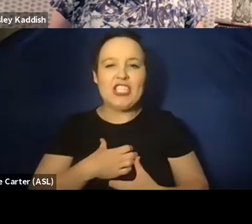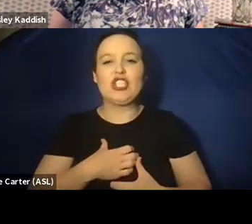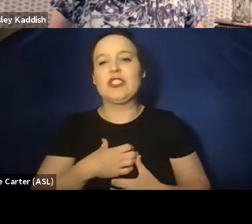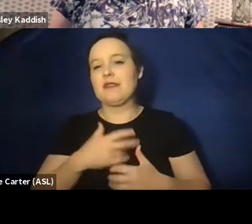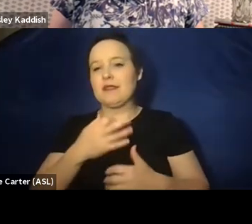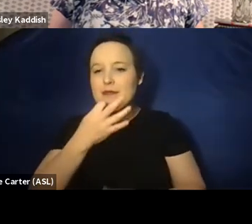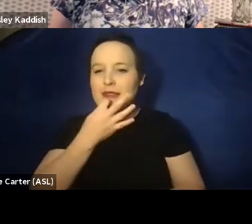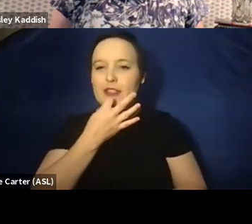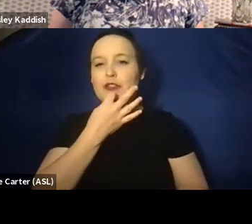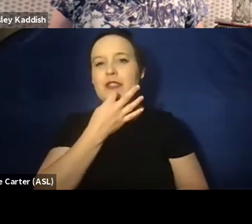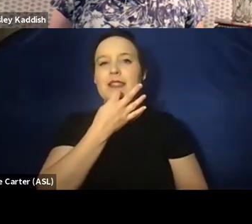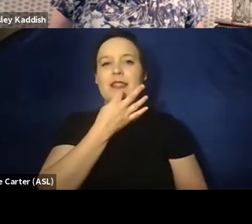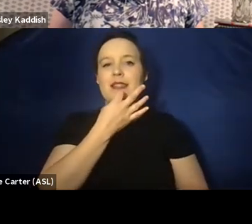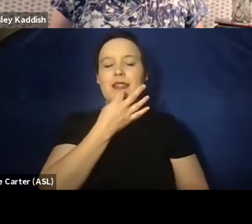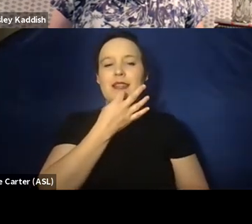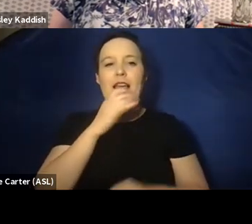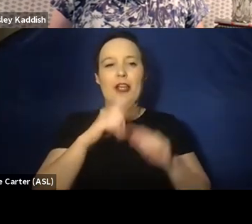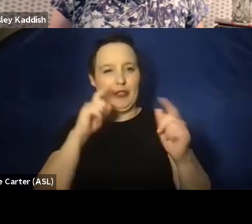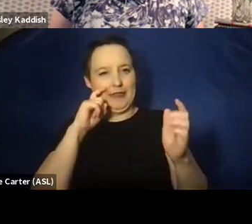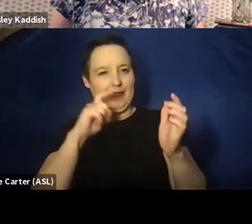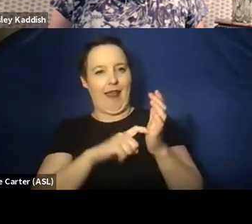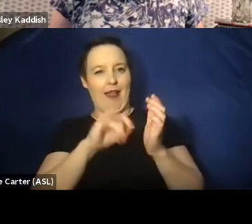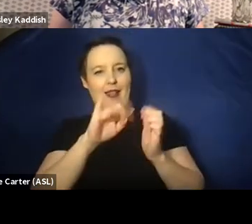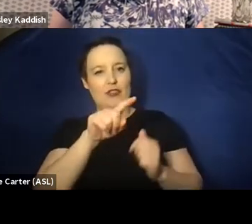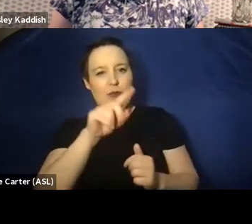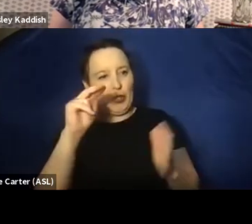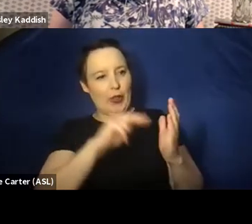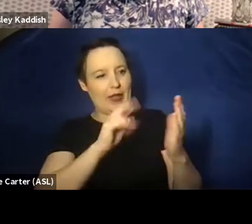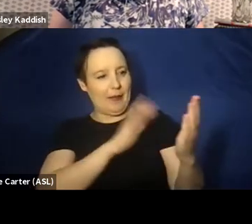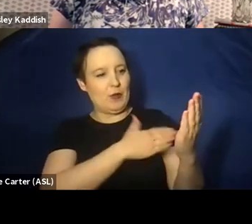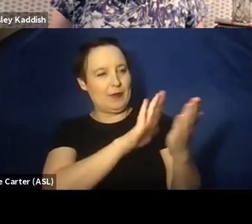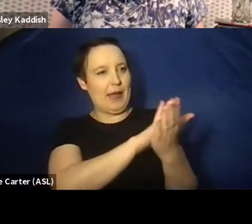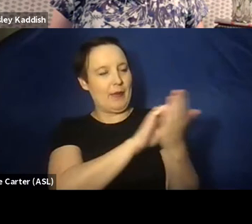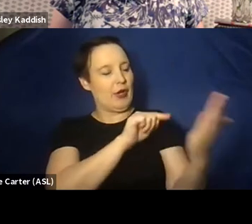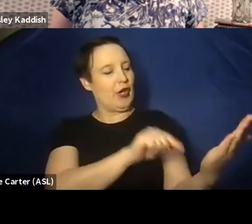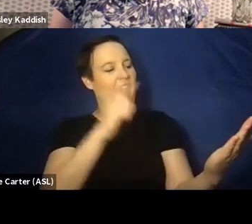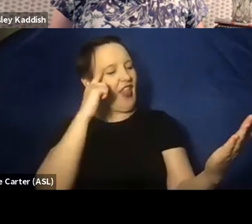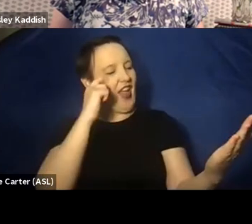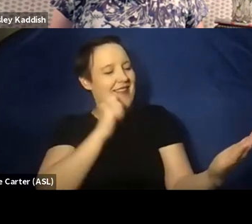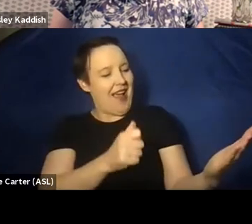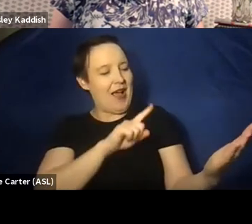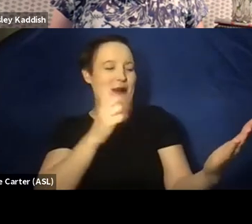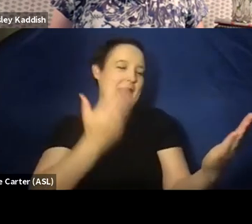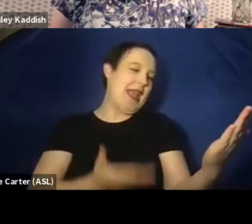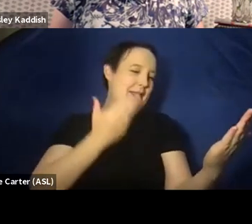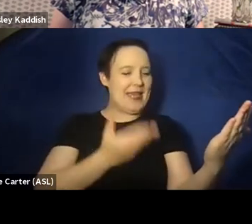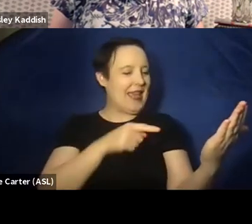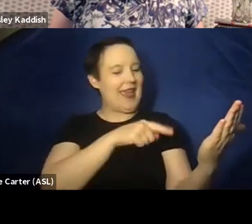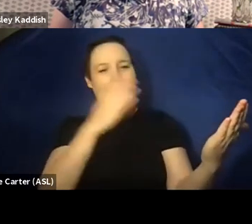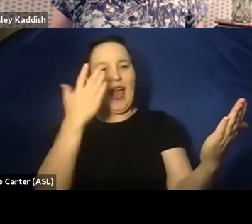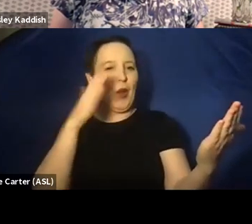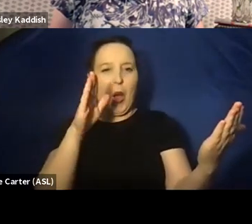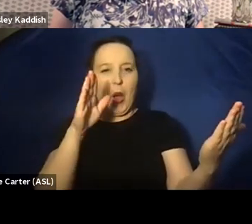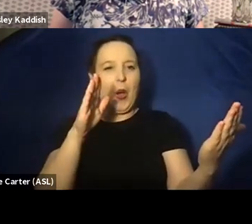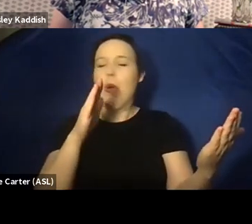mastery. And I couldn't tell if she was looking at music, but I didn't think so, but she might've been, but I couldn't, you know, it was like, she